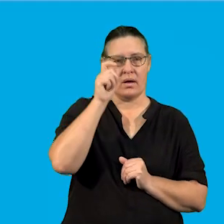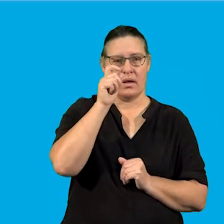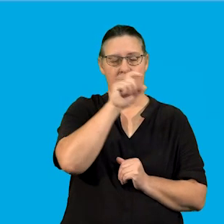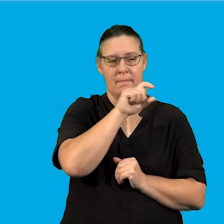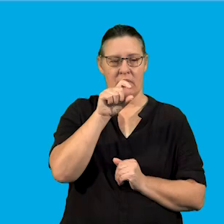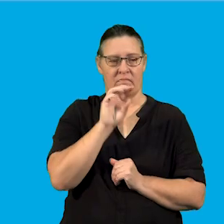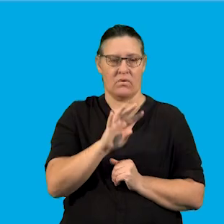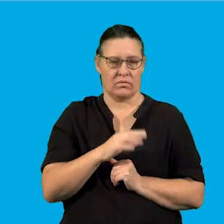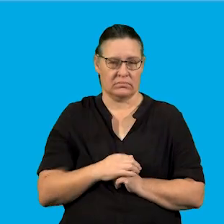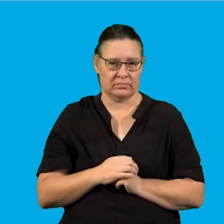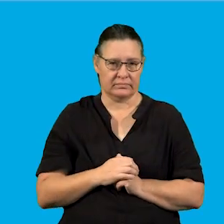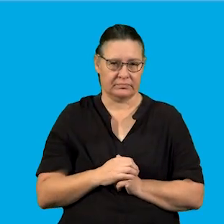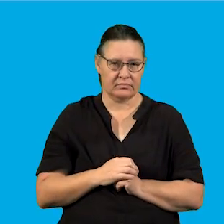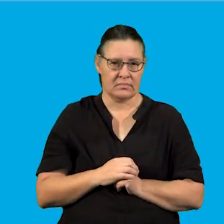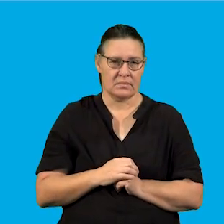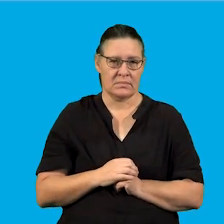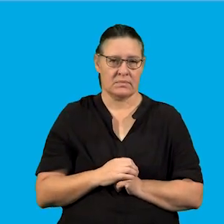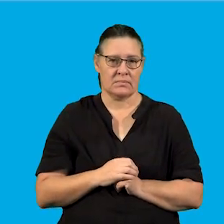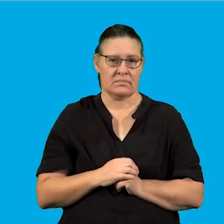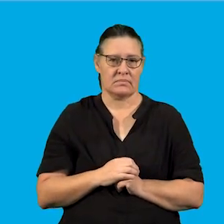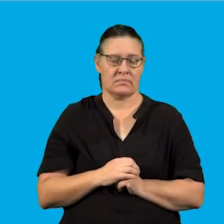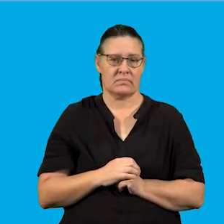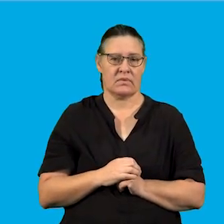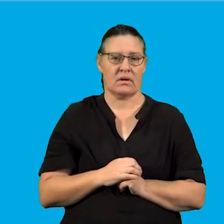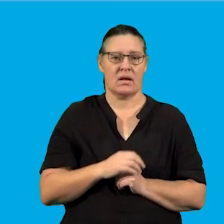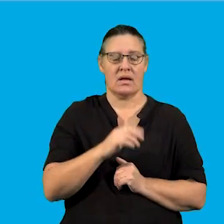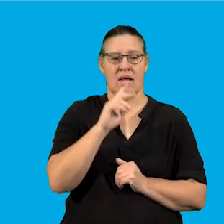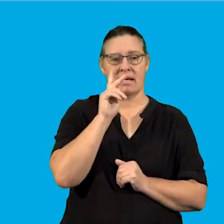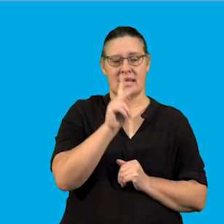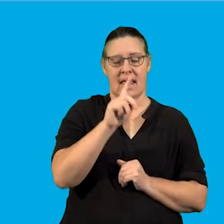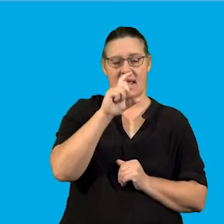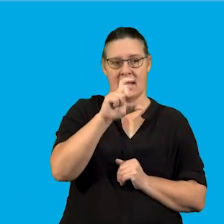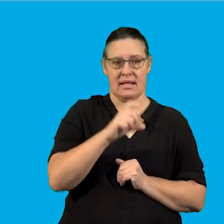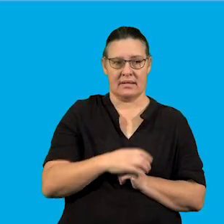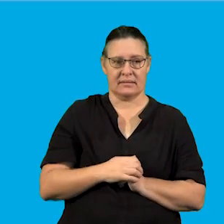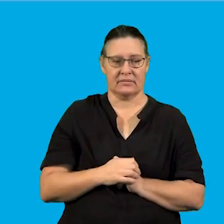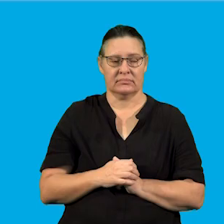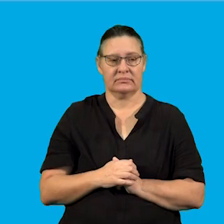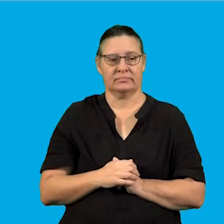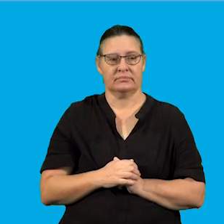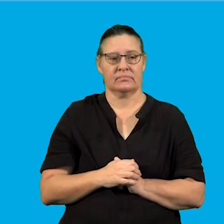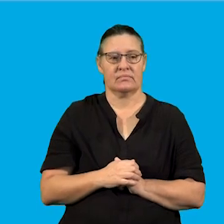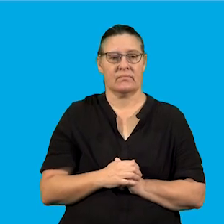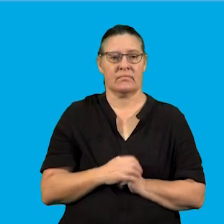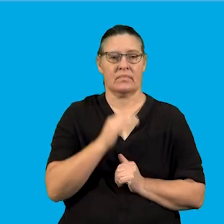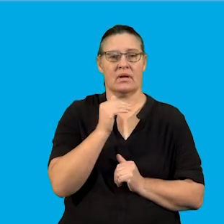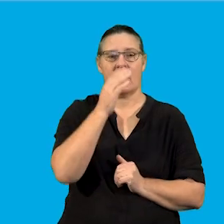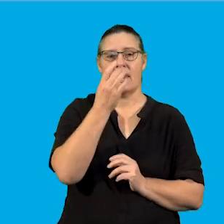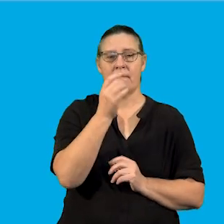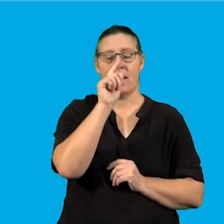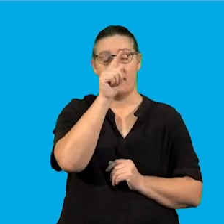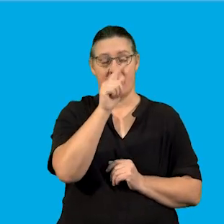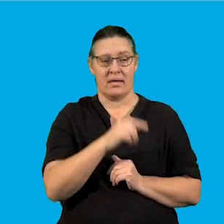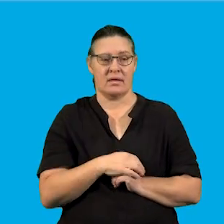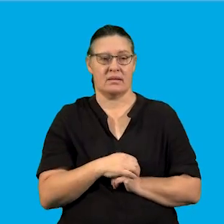number 4. So this is our potassium with the chemical symbol capital letter K. And then its